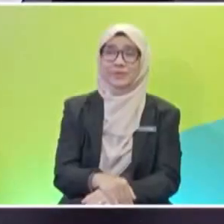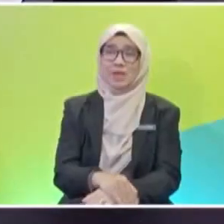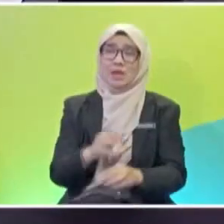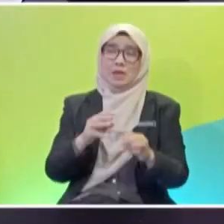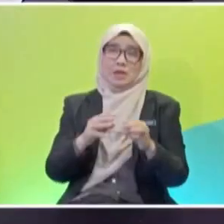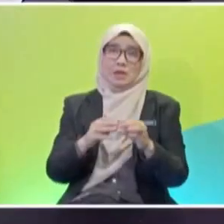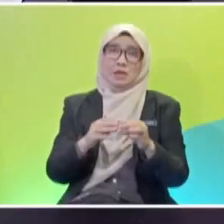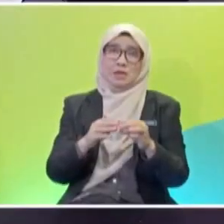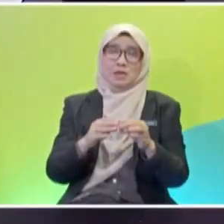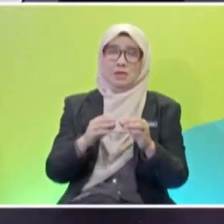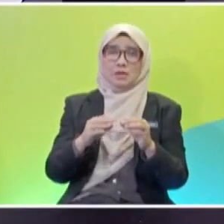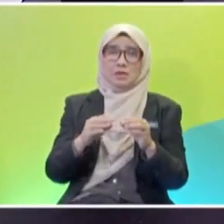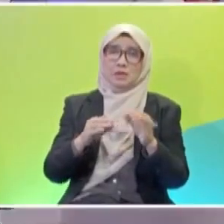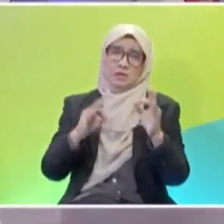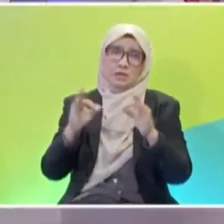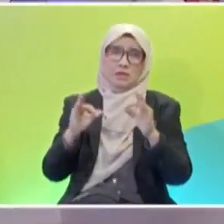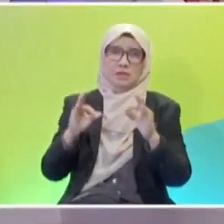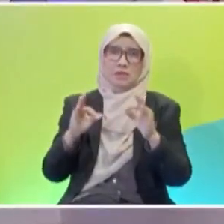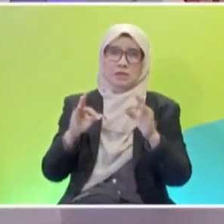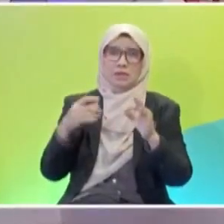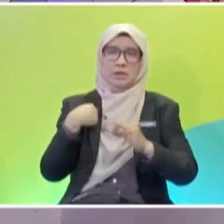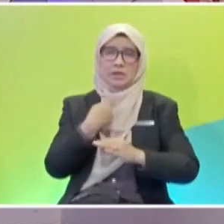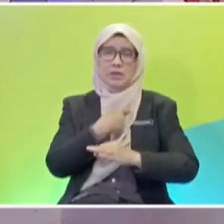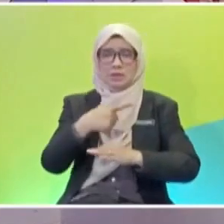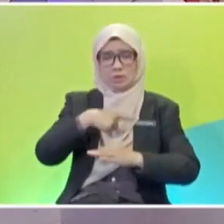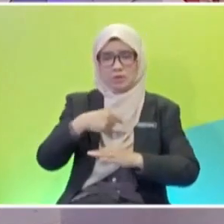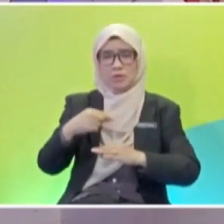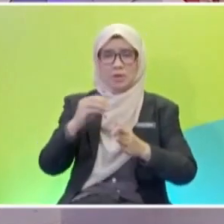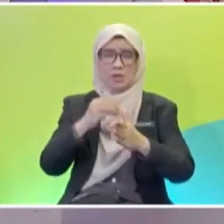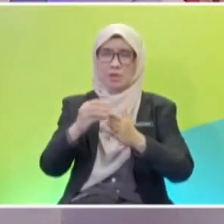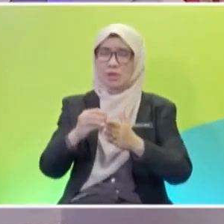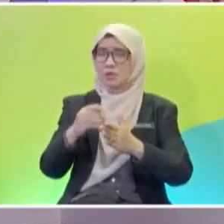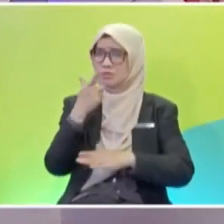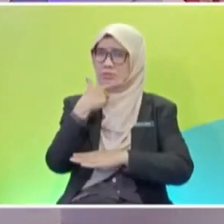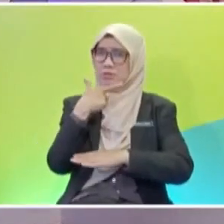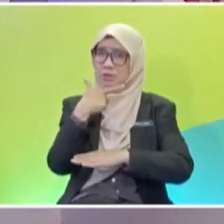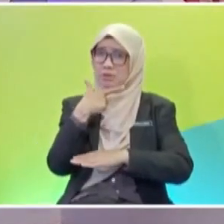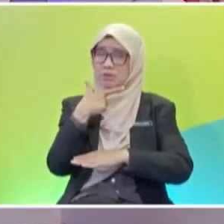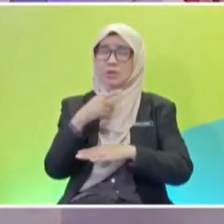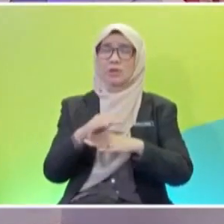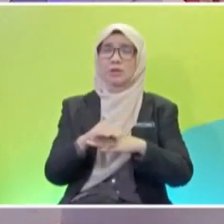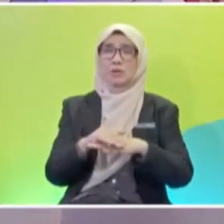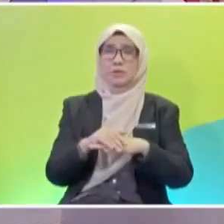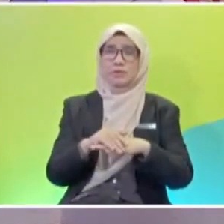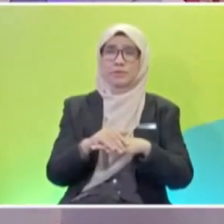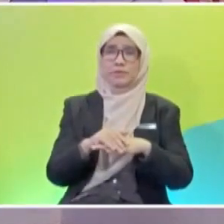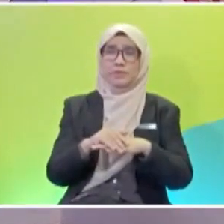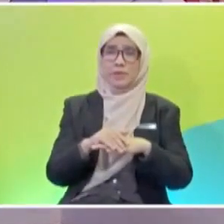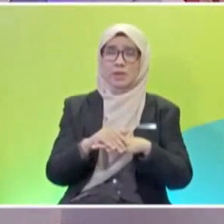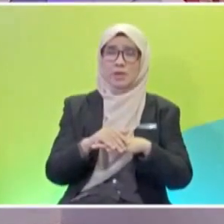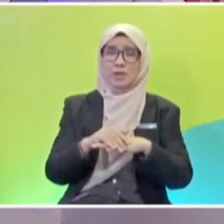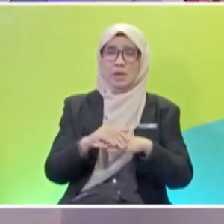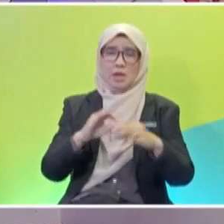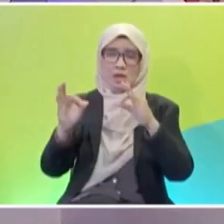not, somehow, mm. because the images of these celebrities, they are in front of our faces, mm-hmm. you know, when we are scrolling our phones or yes.